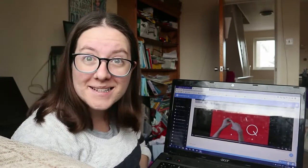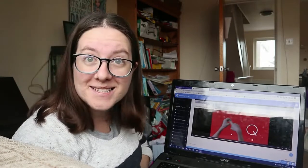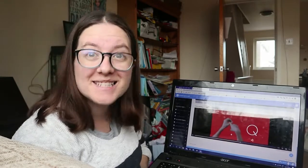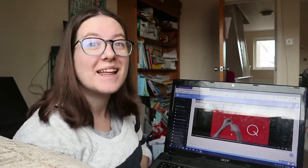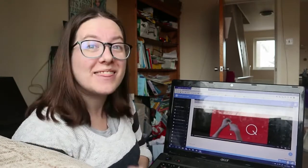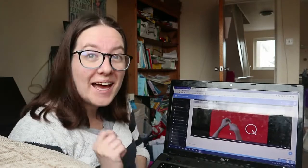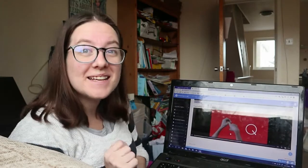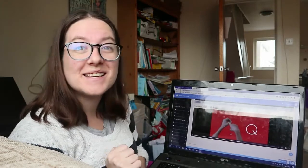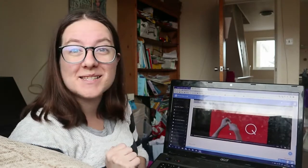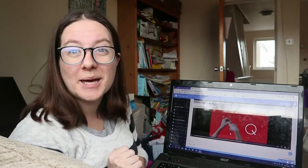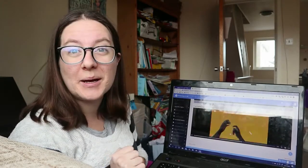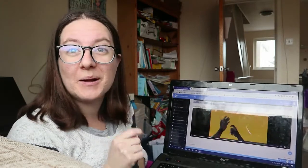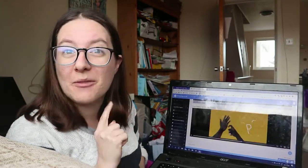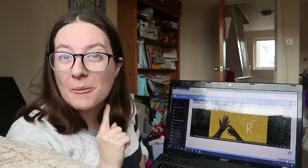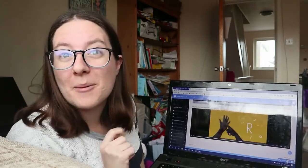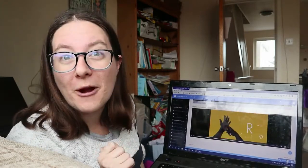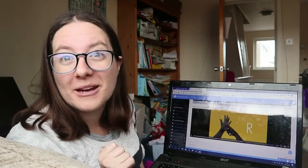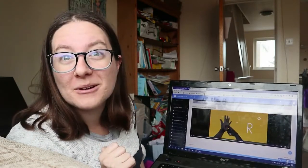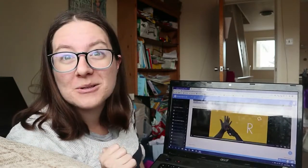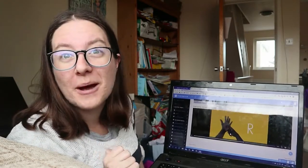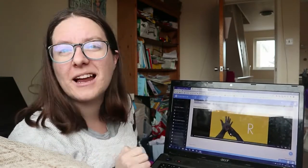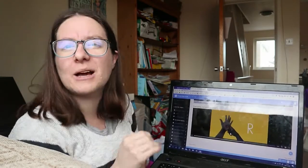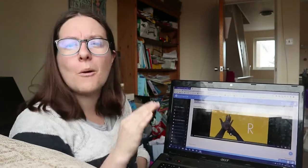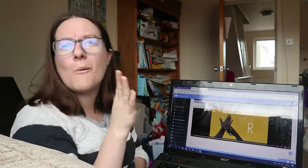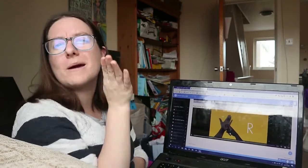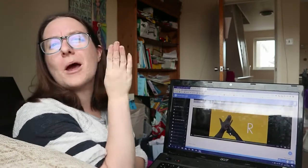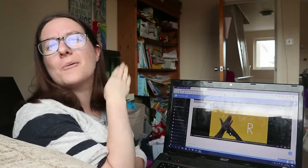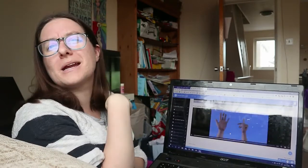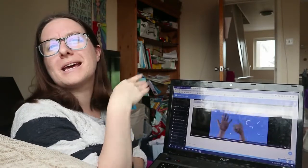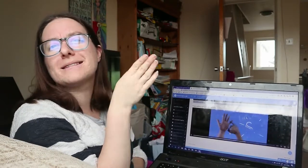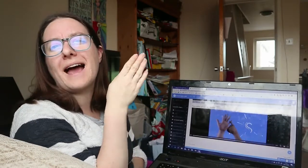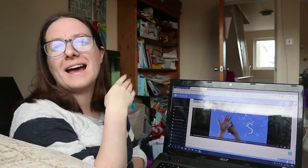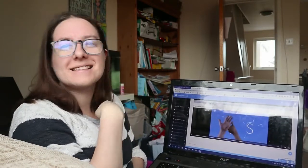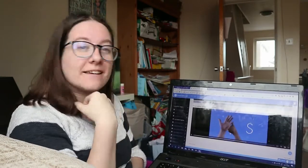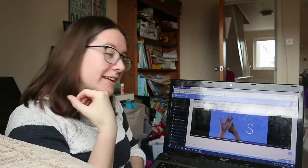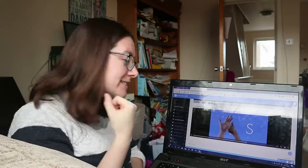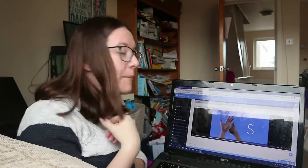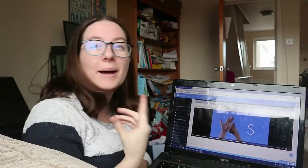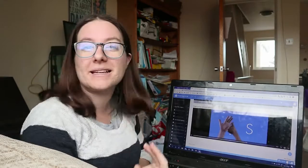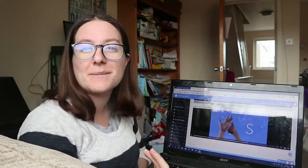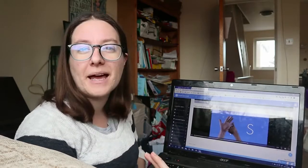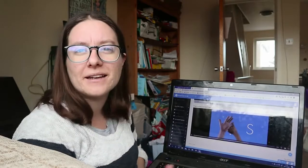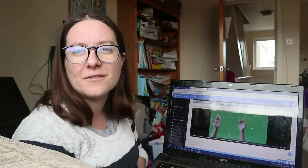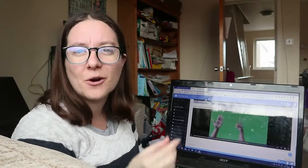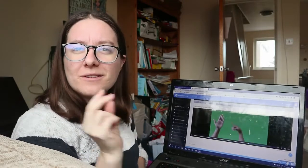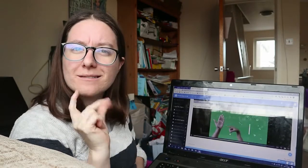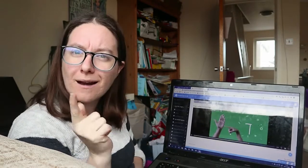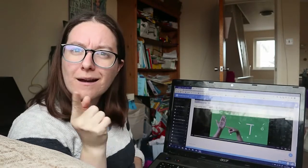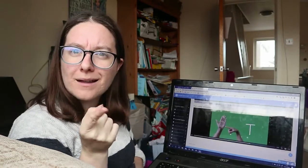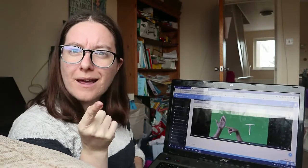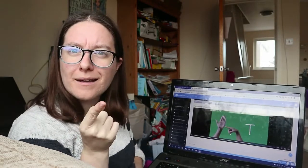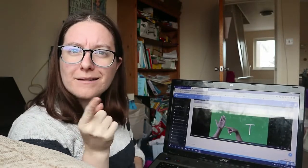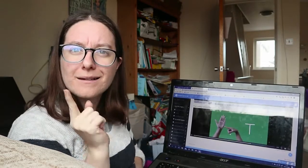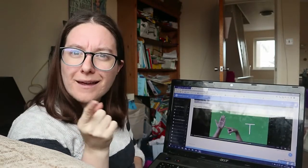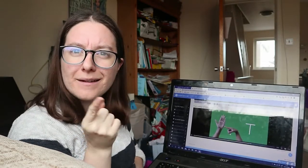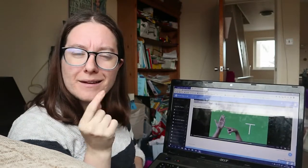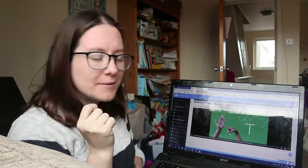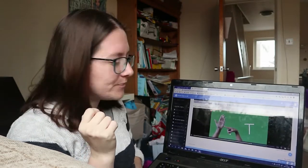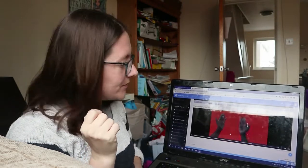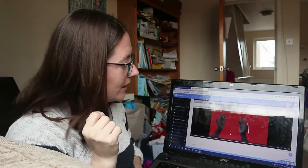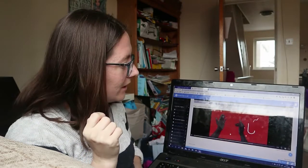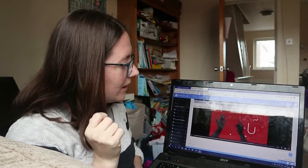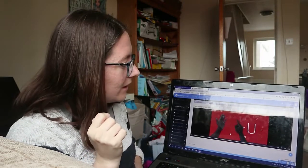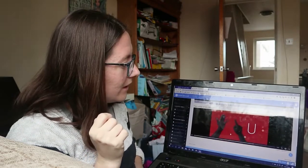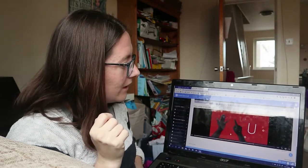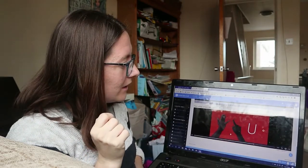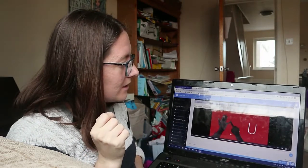What? That is a skill that my brain locked away like, we don't need that and suddenly it's come back into my head and I've gone, yeah I did. Yeah I did.